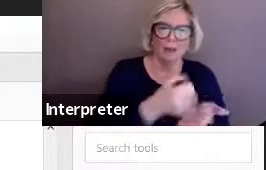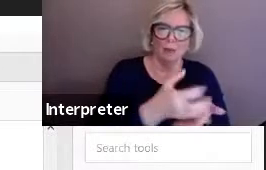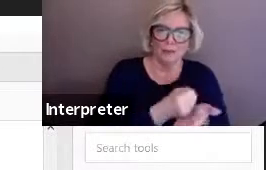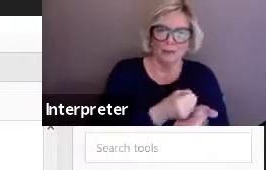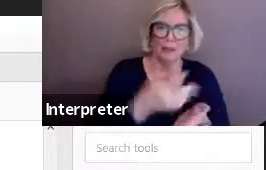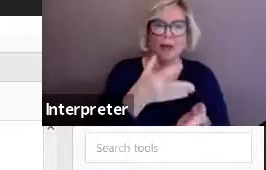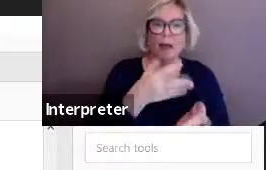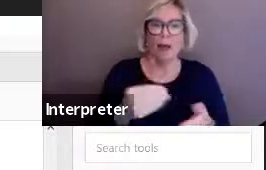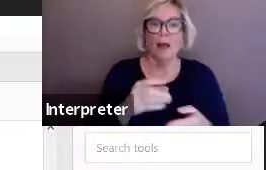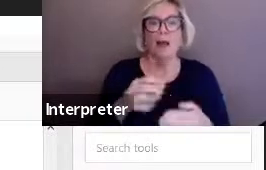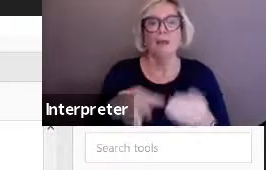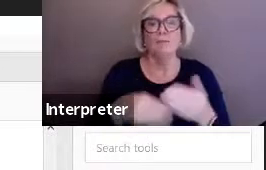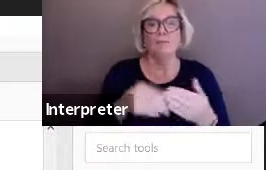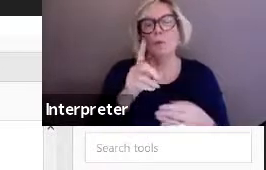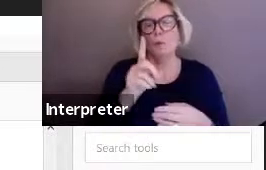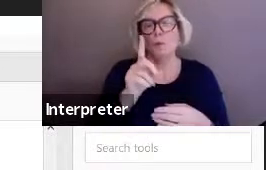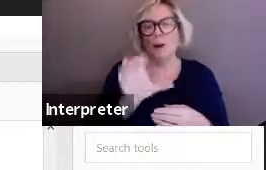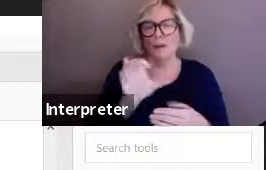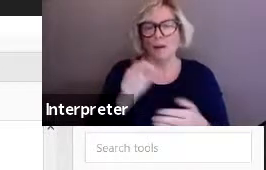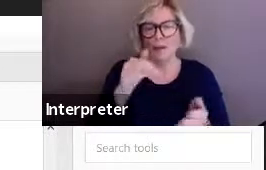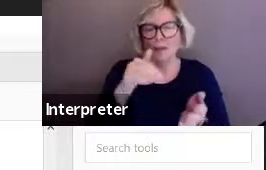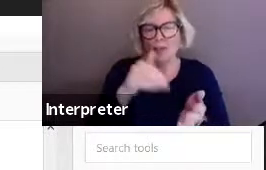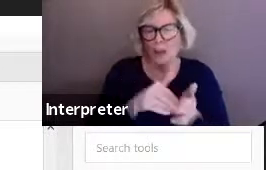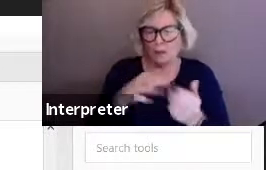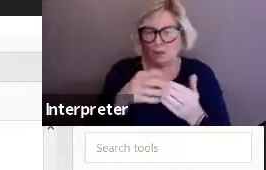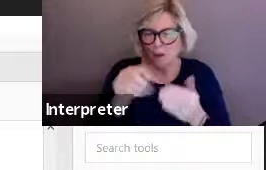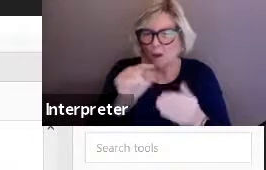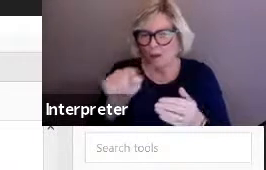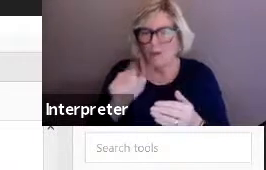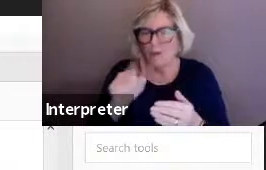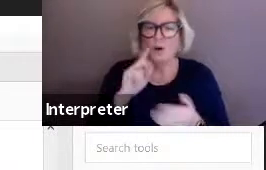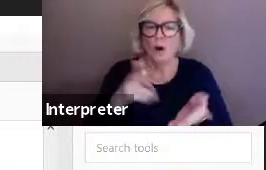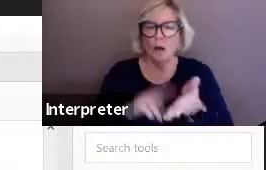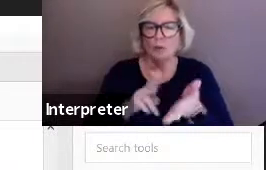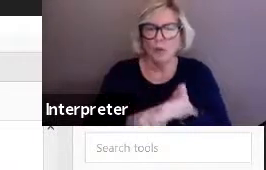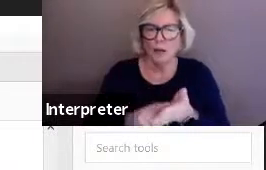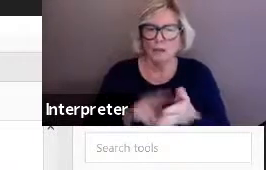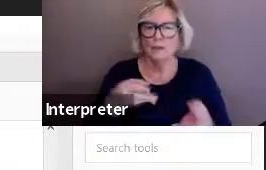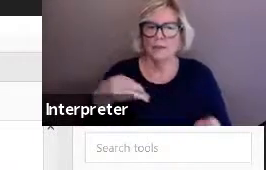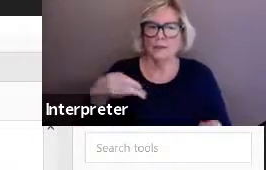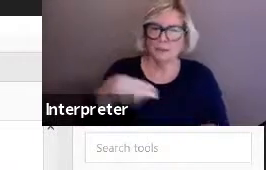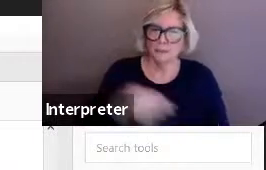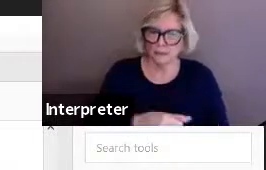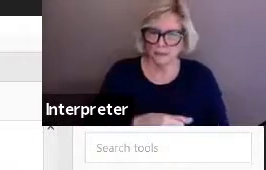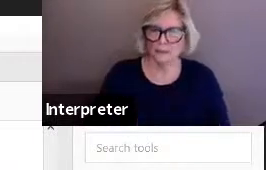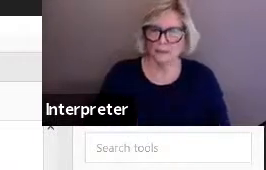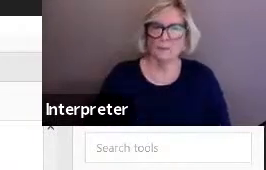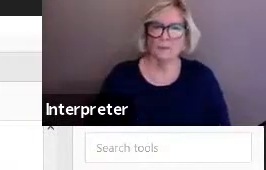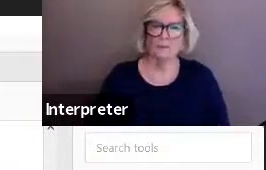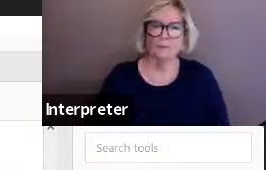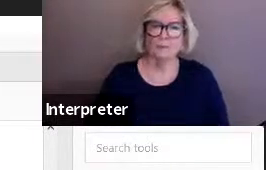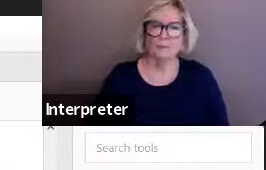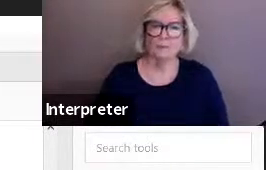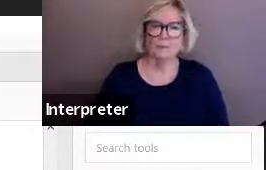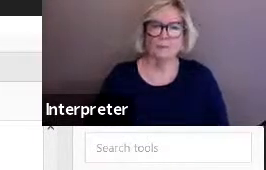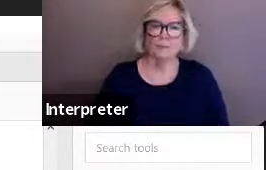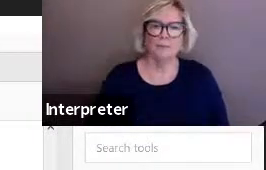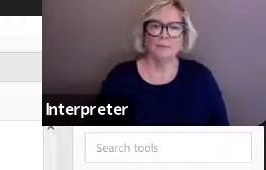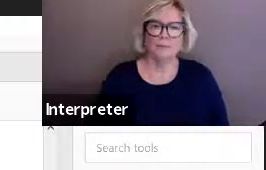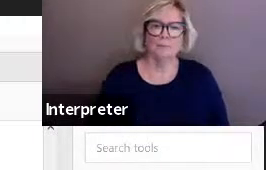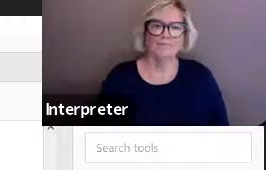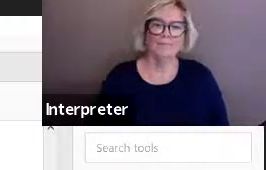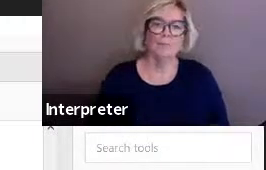an additional 100,000 covers contractual personnel expenses. The remaining operating